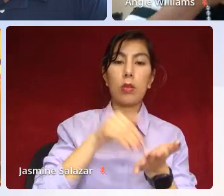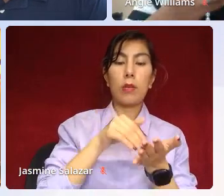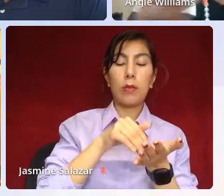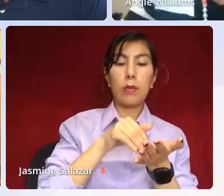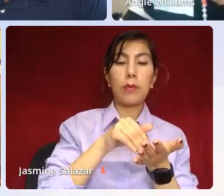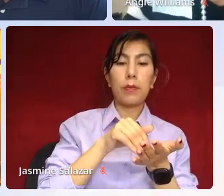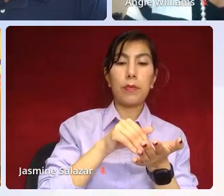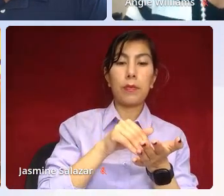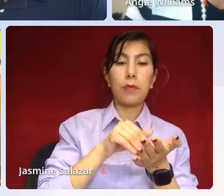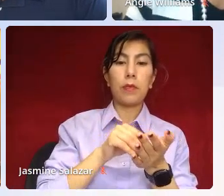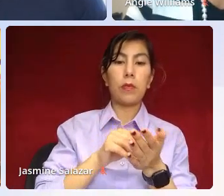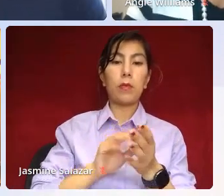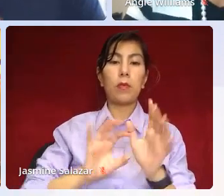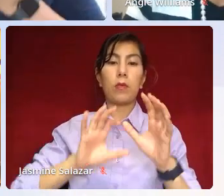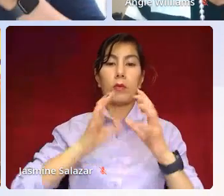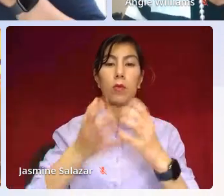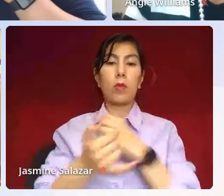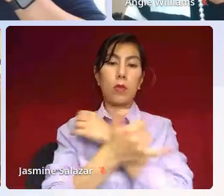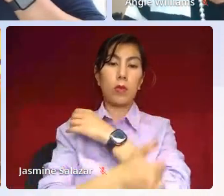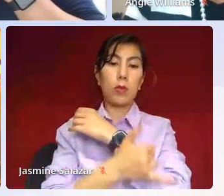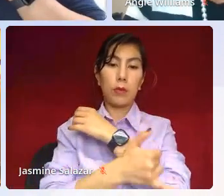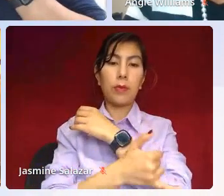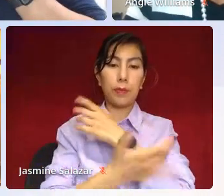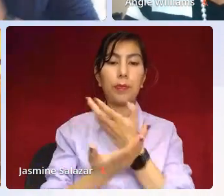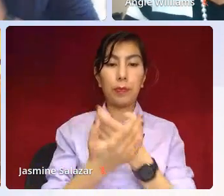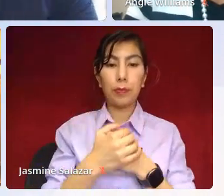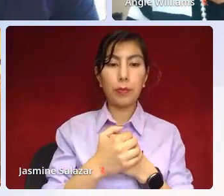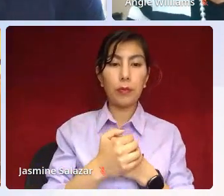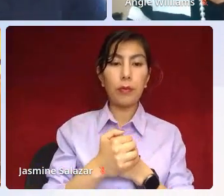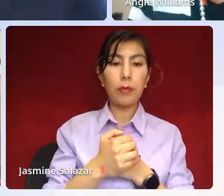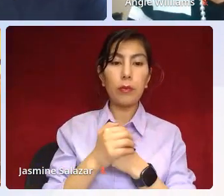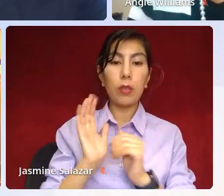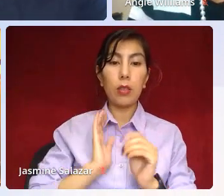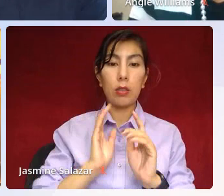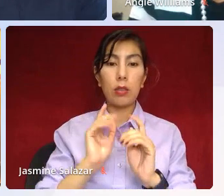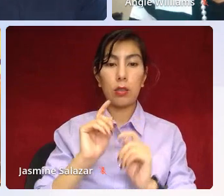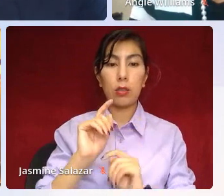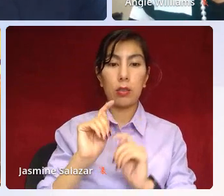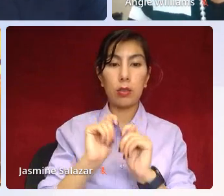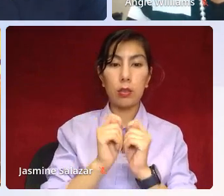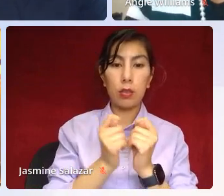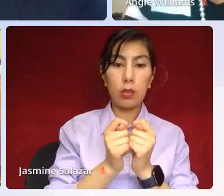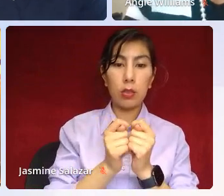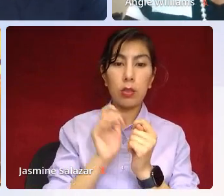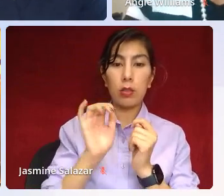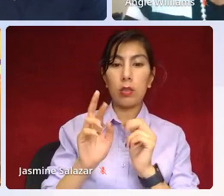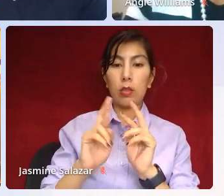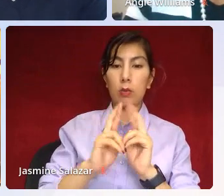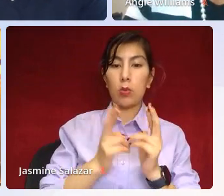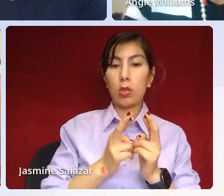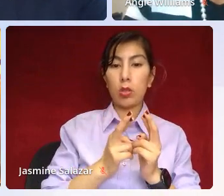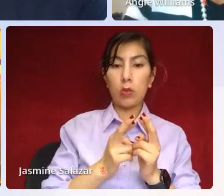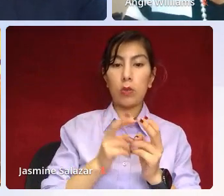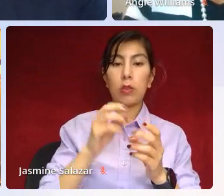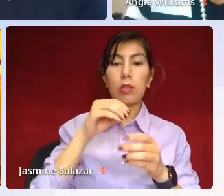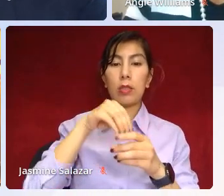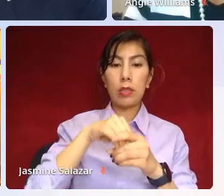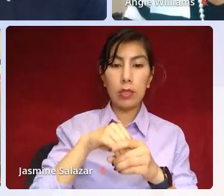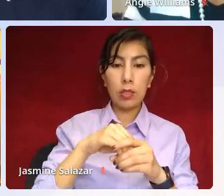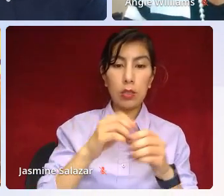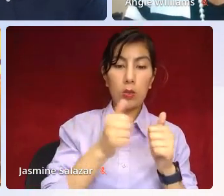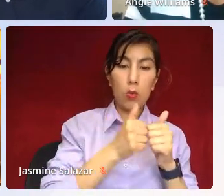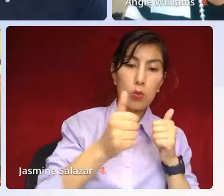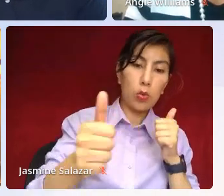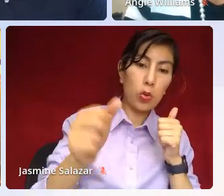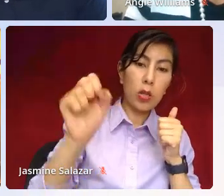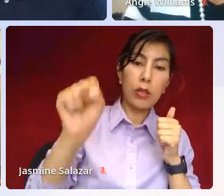country, and the Bosco Yaqui tribe is the reservation that's in the rural,